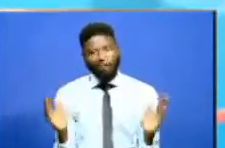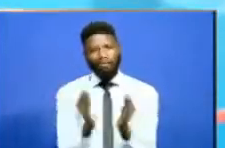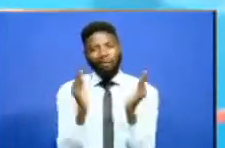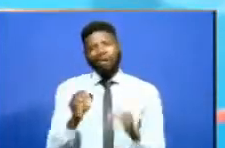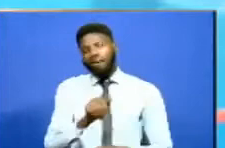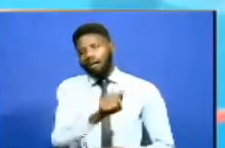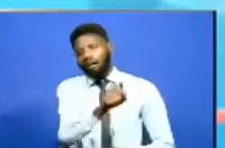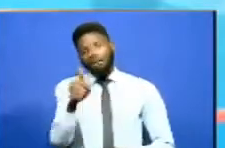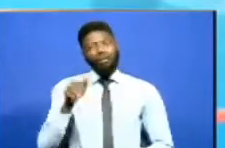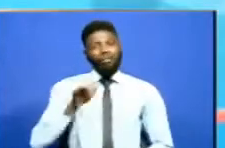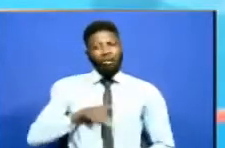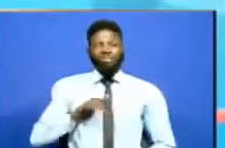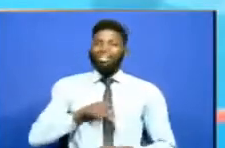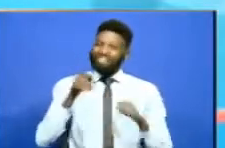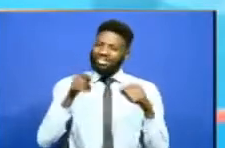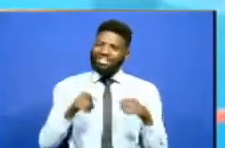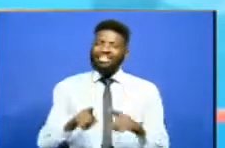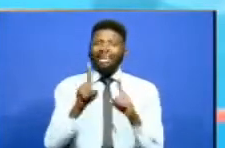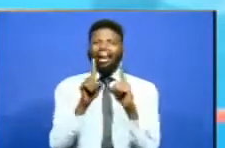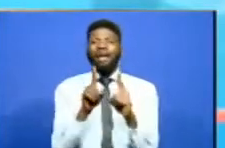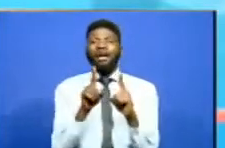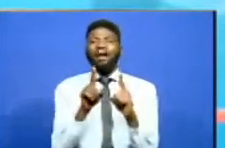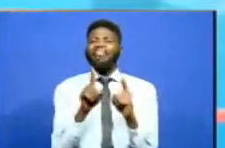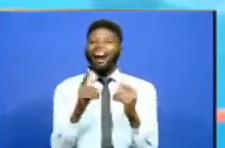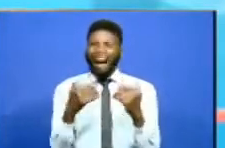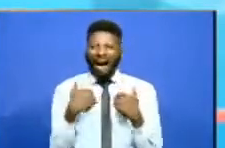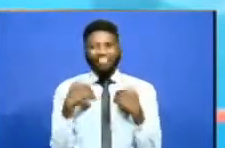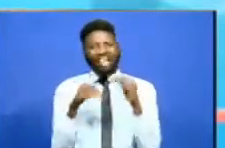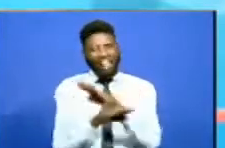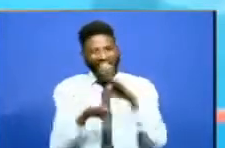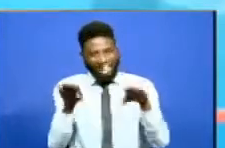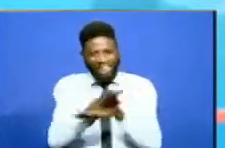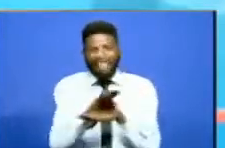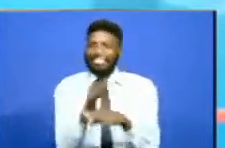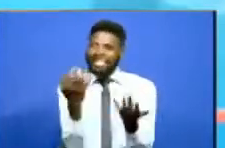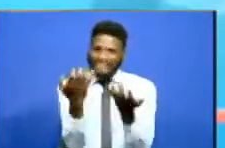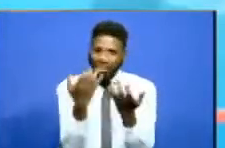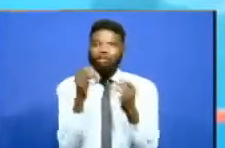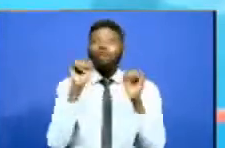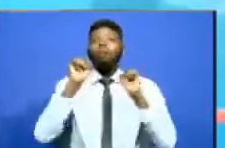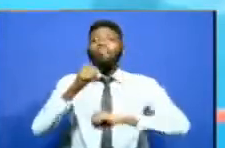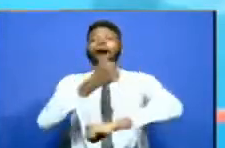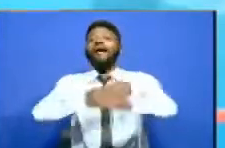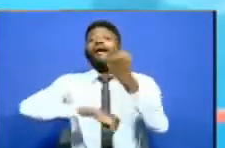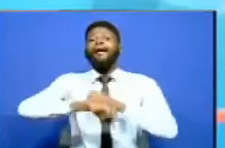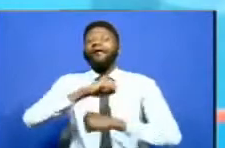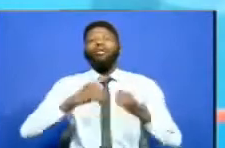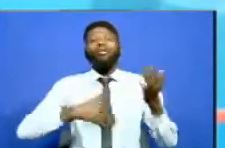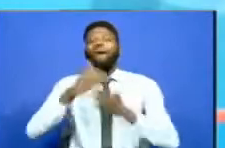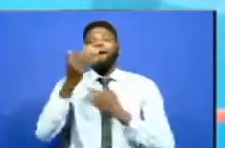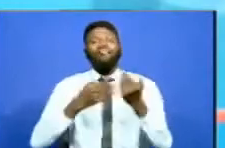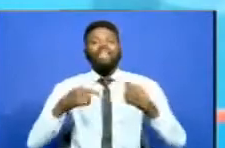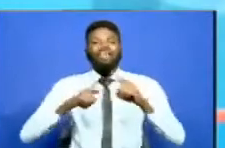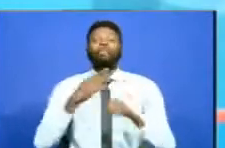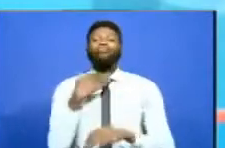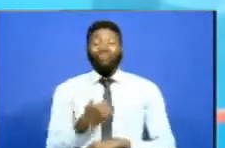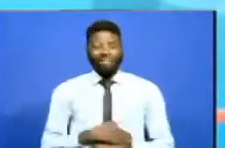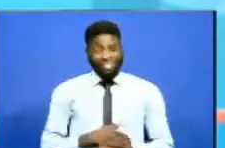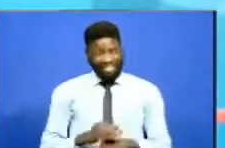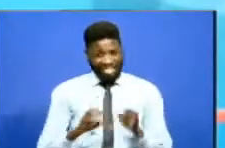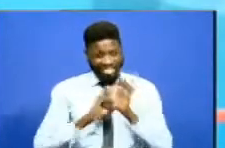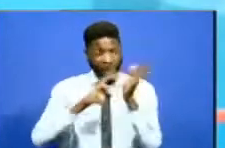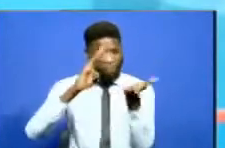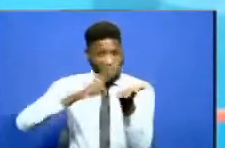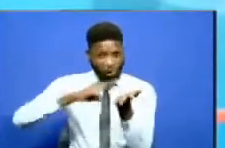you have what it takes to do that which needs to be done. For example, in Migori County, I'm telling you, quite a number